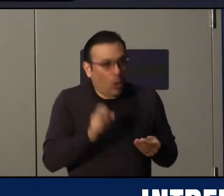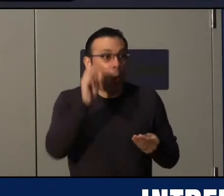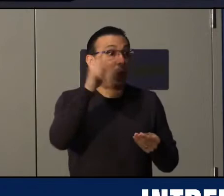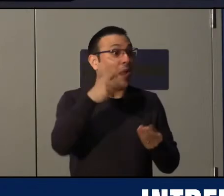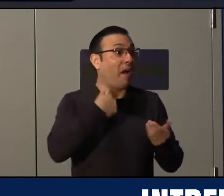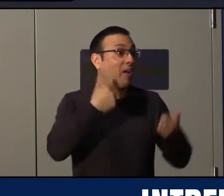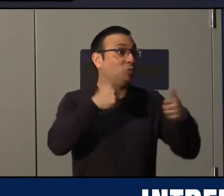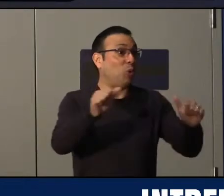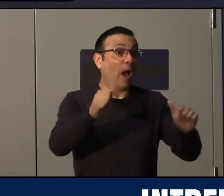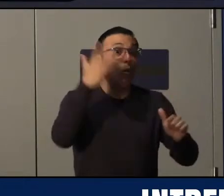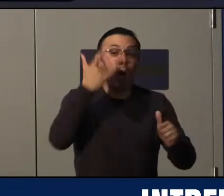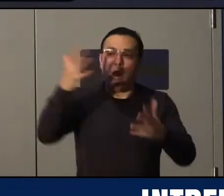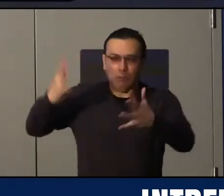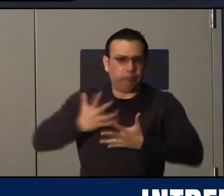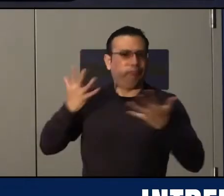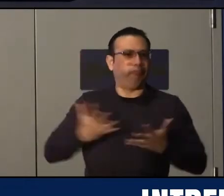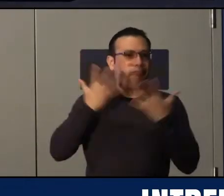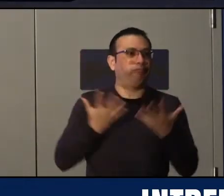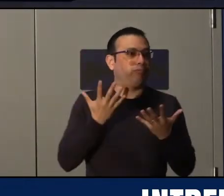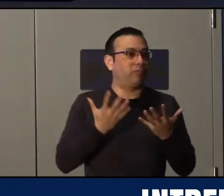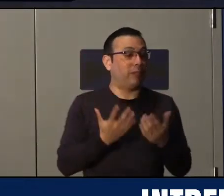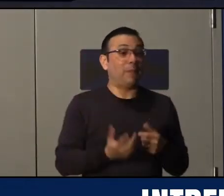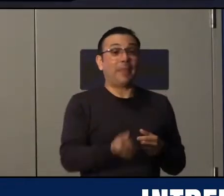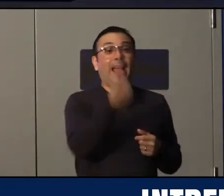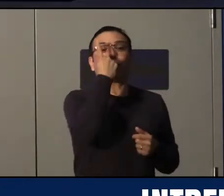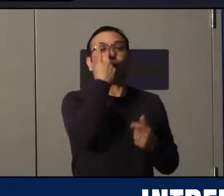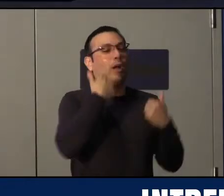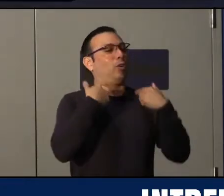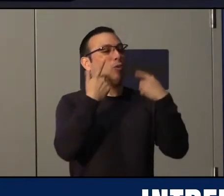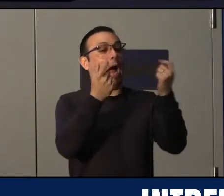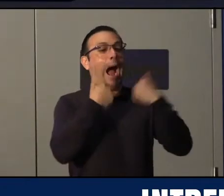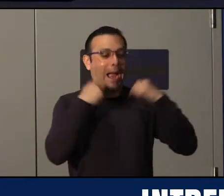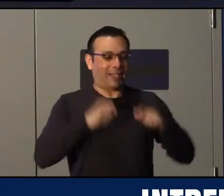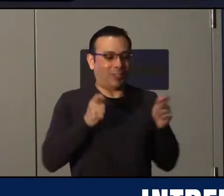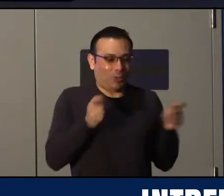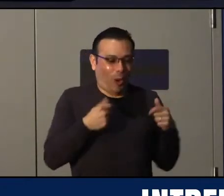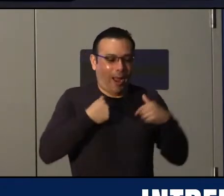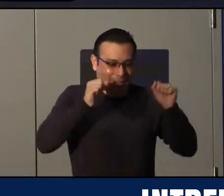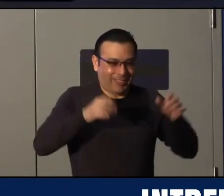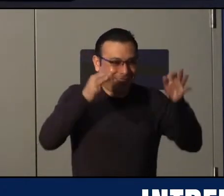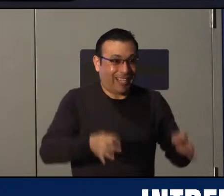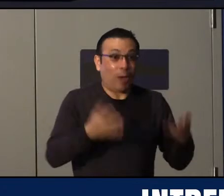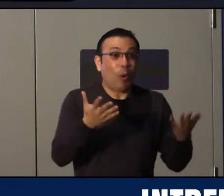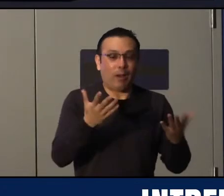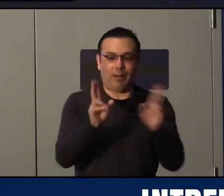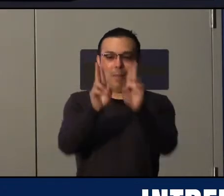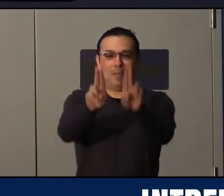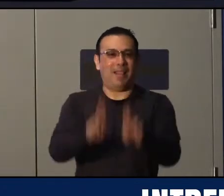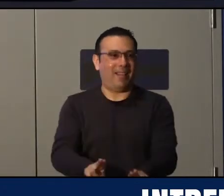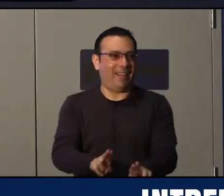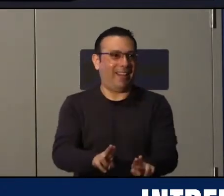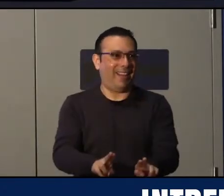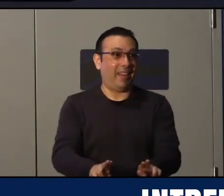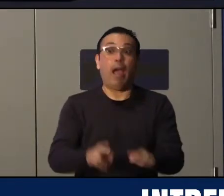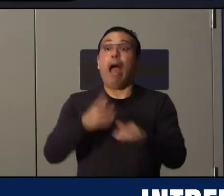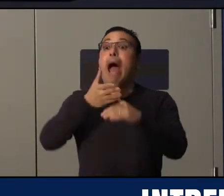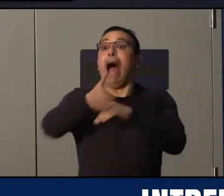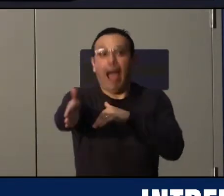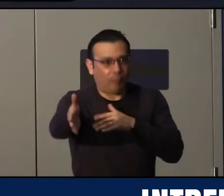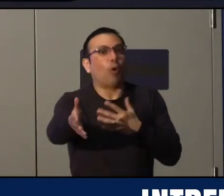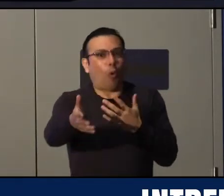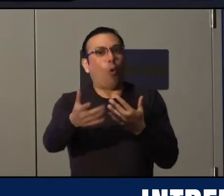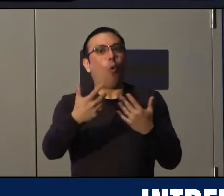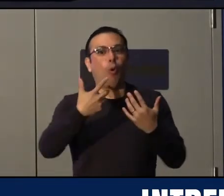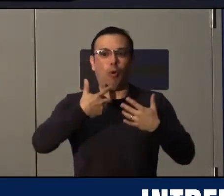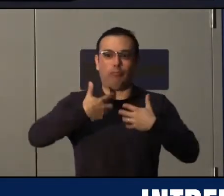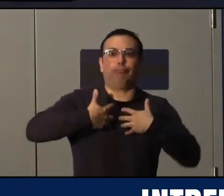of in the whole process, is making that decision to put ourselves out there. Very thankful to them. And then jump ahead,